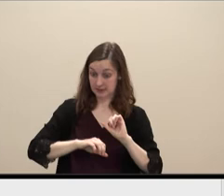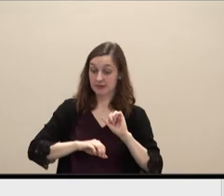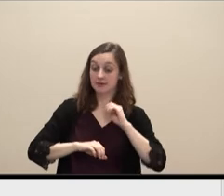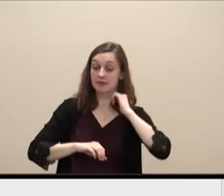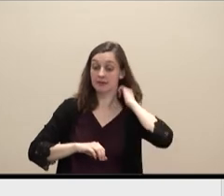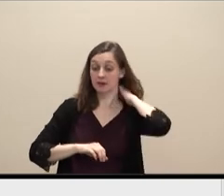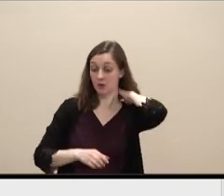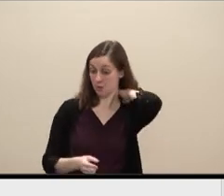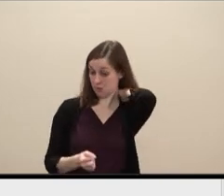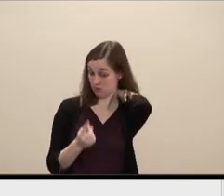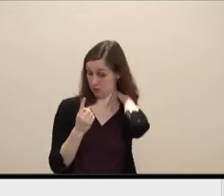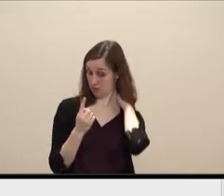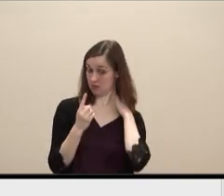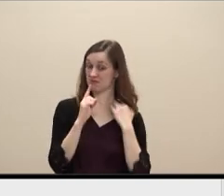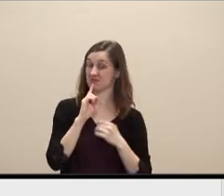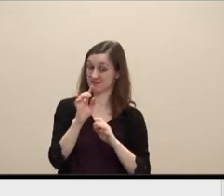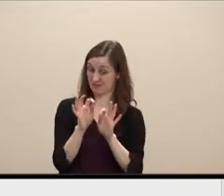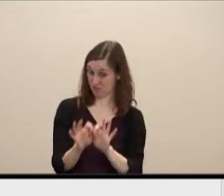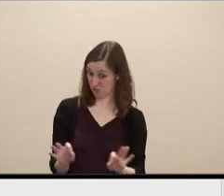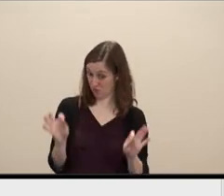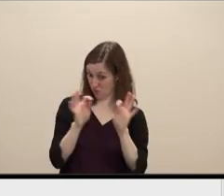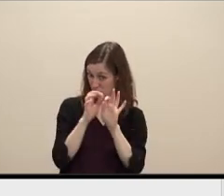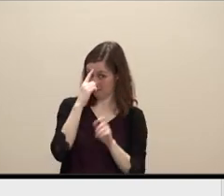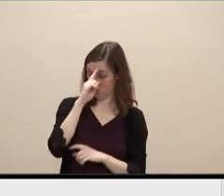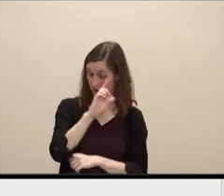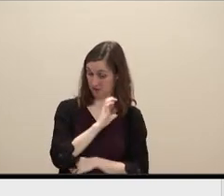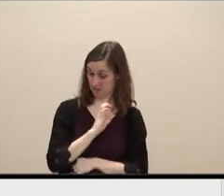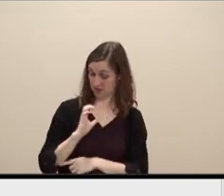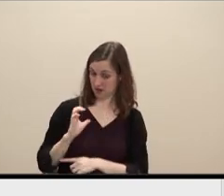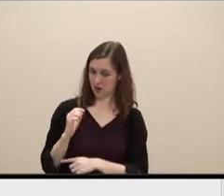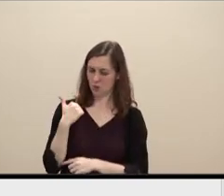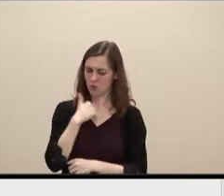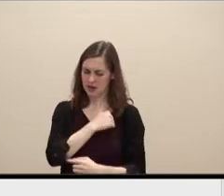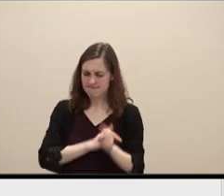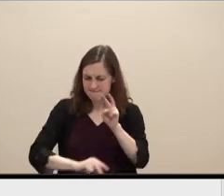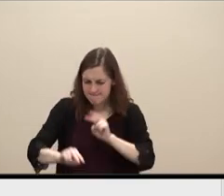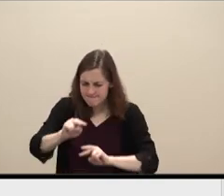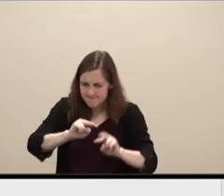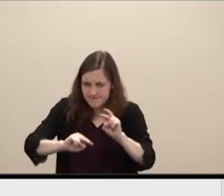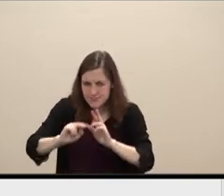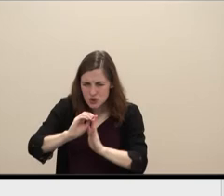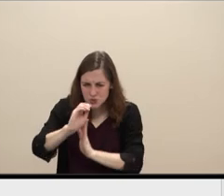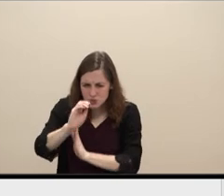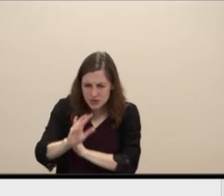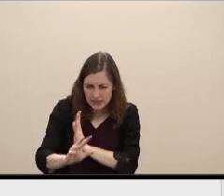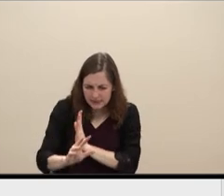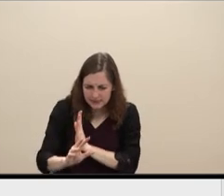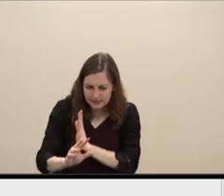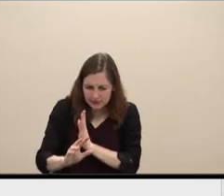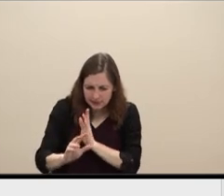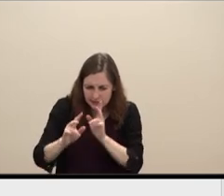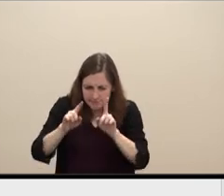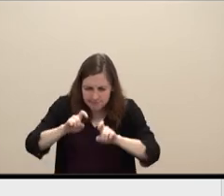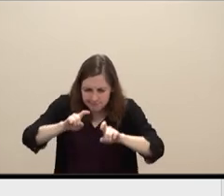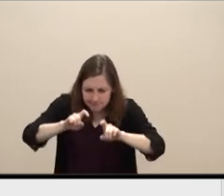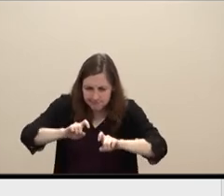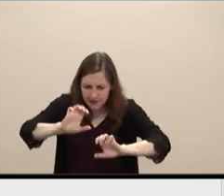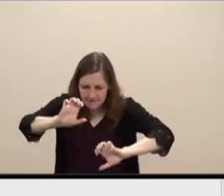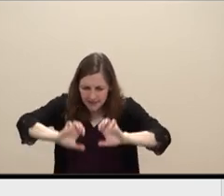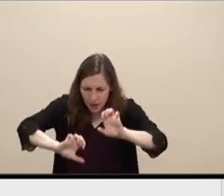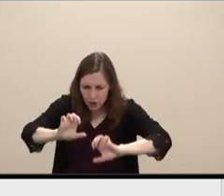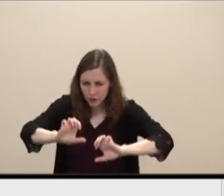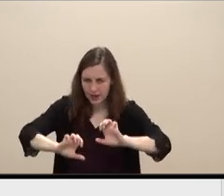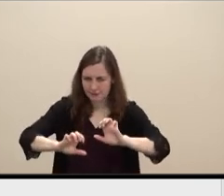So one of the things that's really important to the committee is that we're not assessing kids just for the sake of assessing or to measure, you